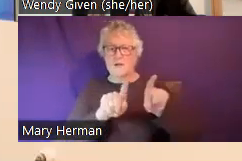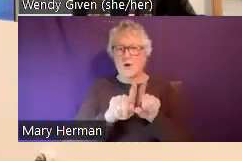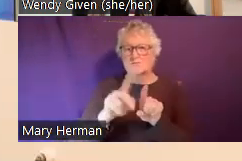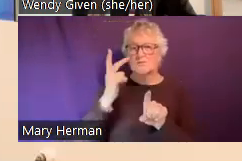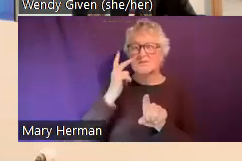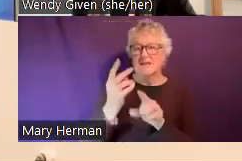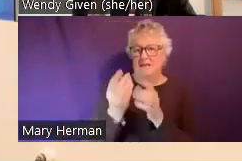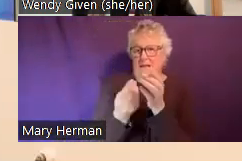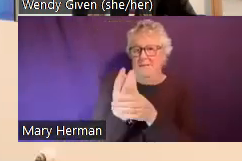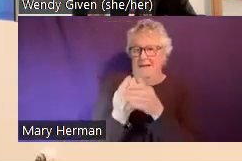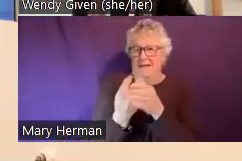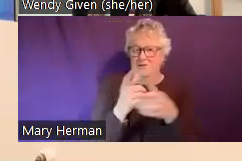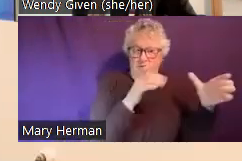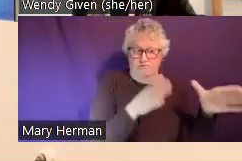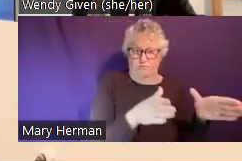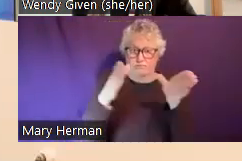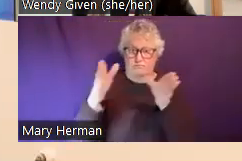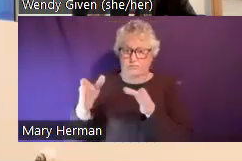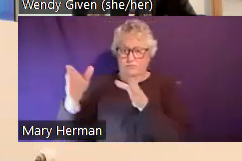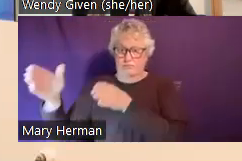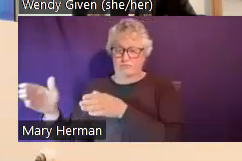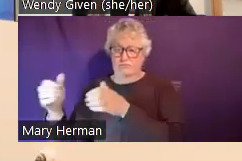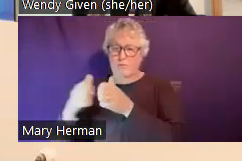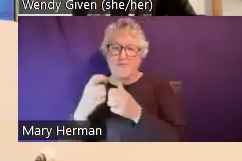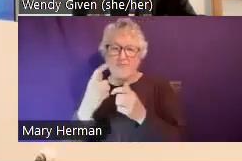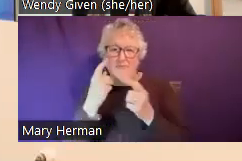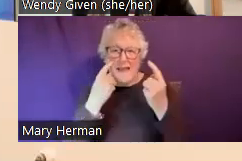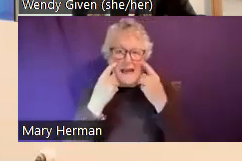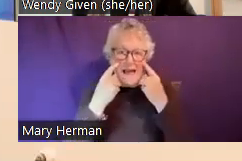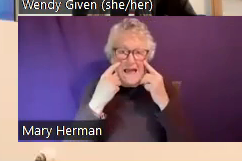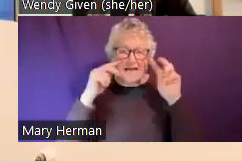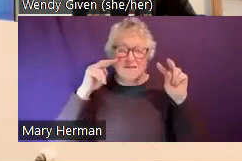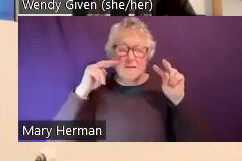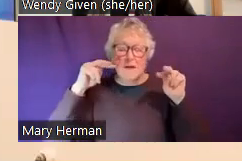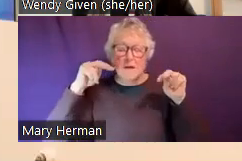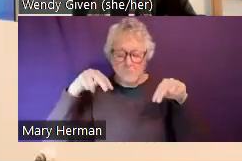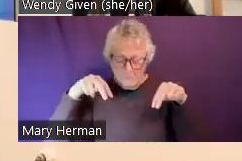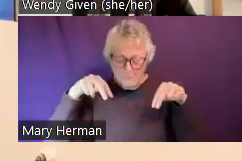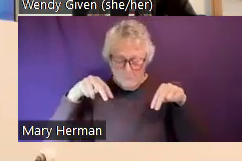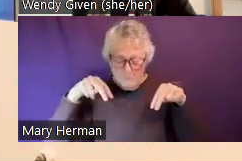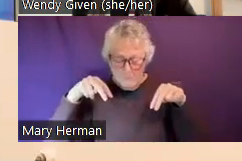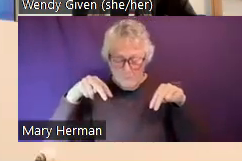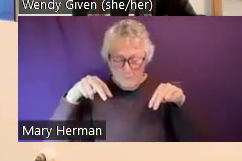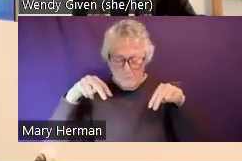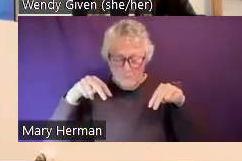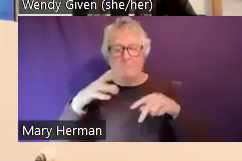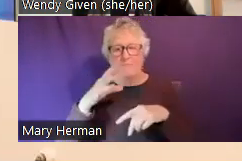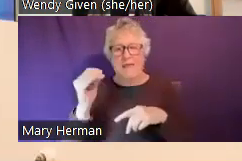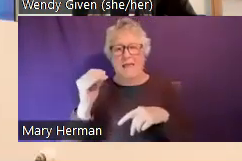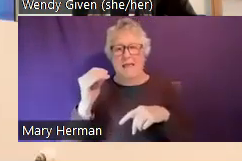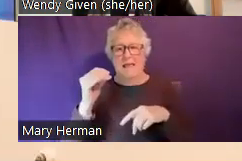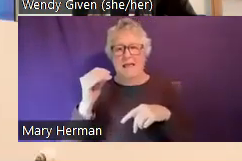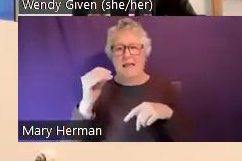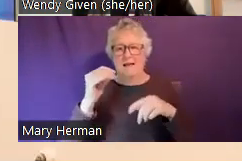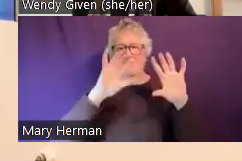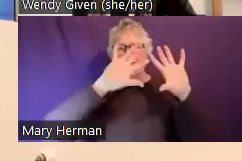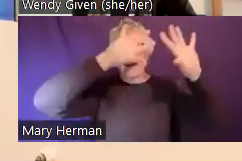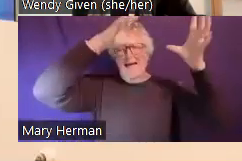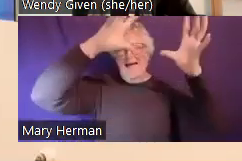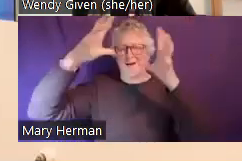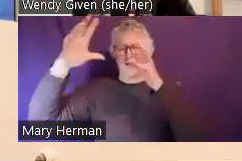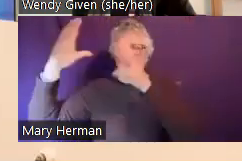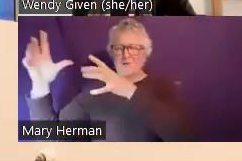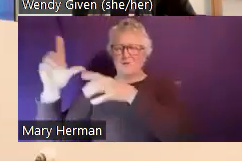top with these eyes looking down and these lenticular clouds. These are also